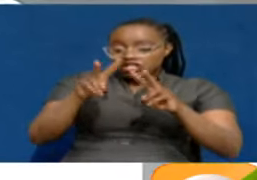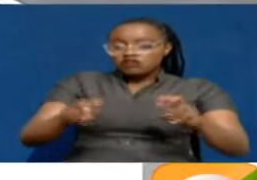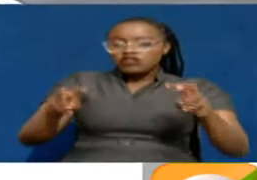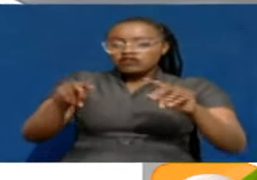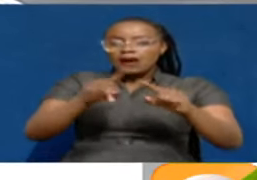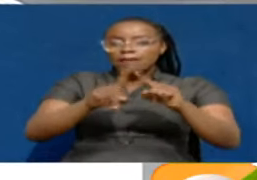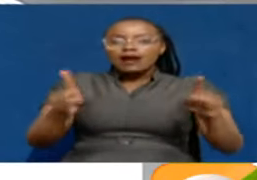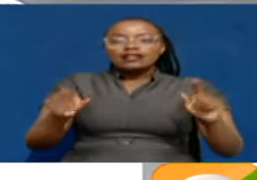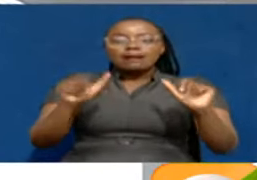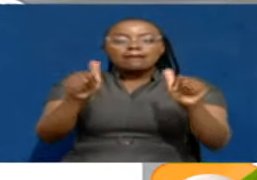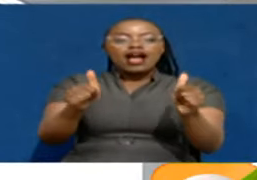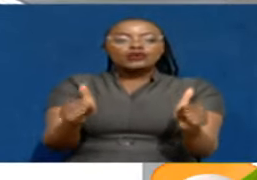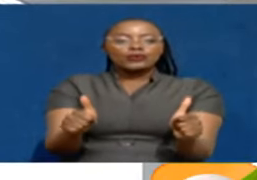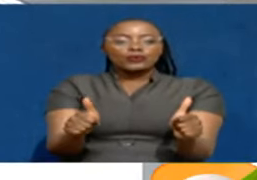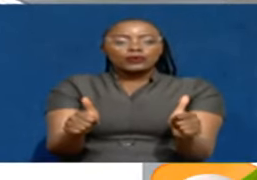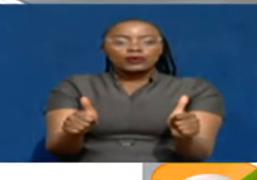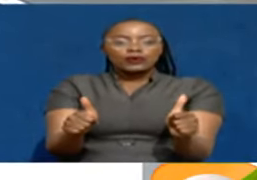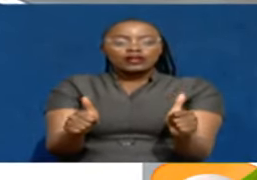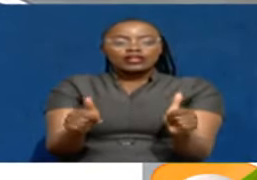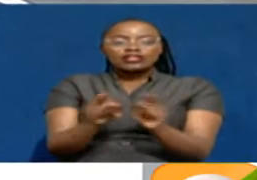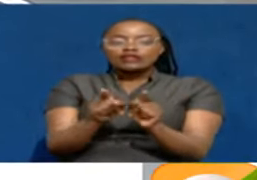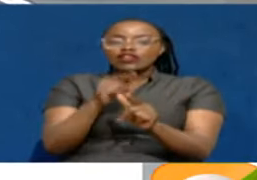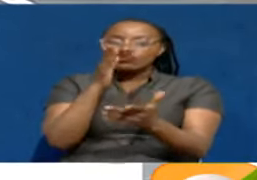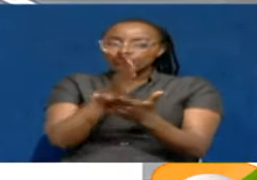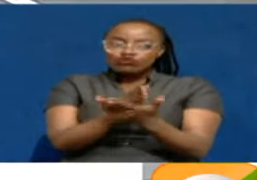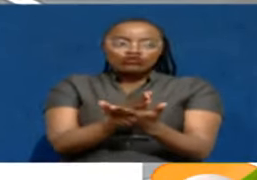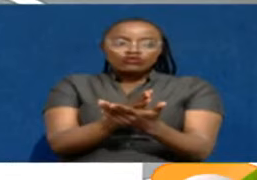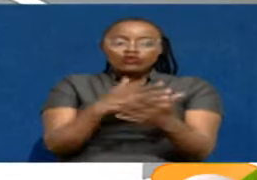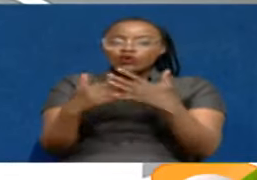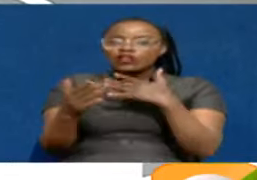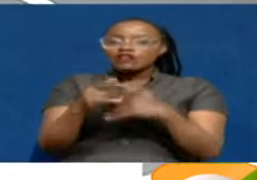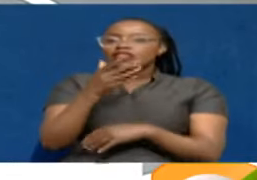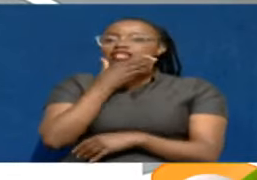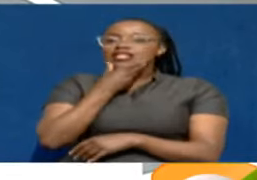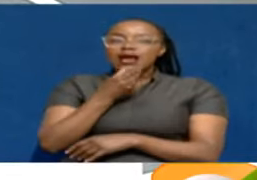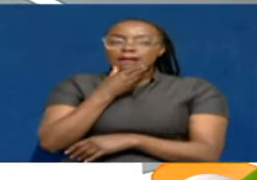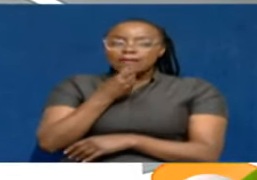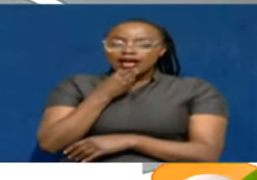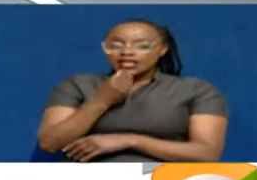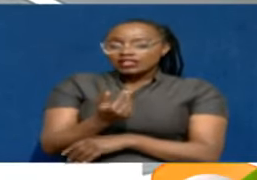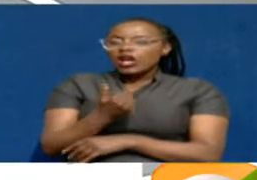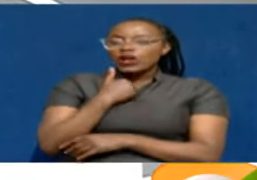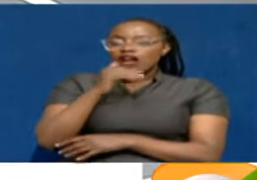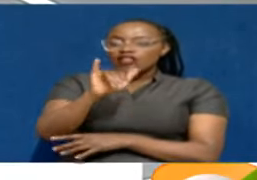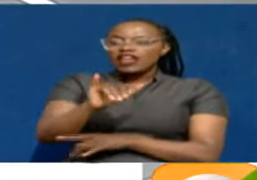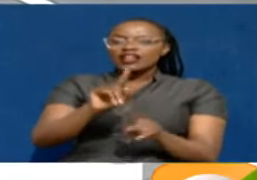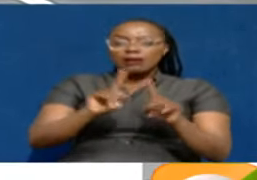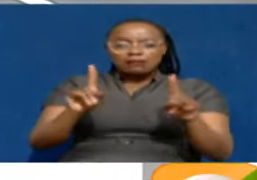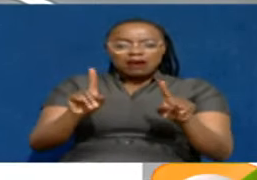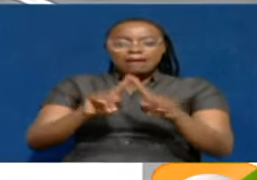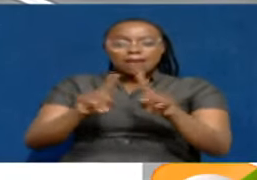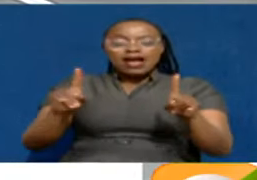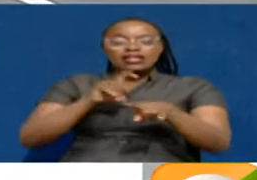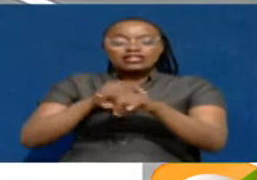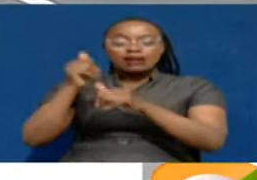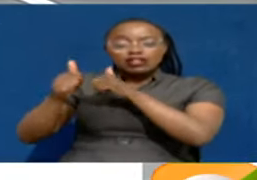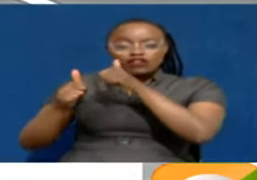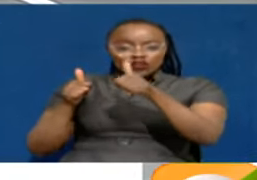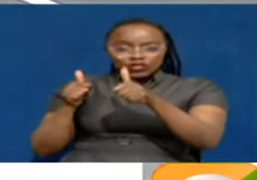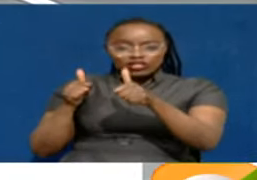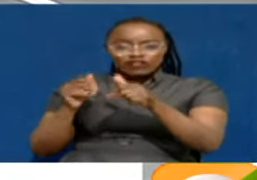and it's not even really what this gentleman is going in for, but the fact that he refused